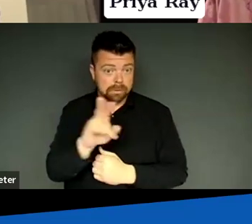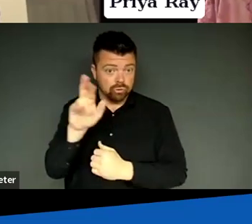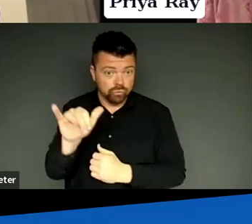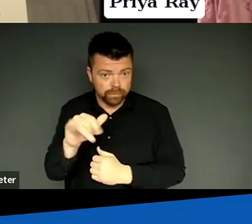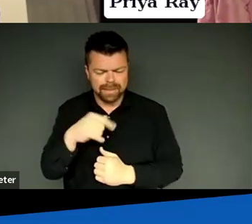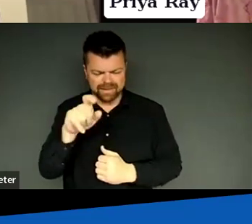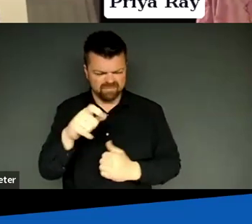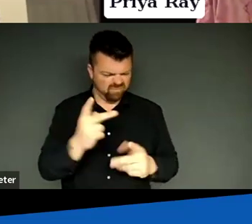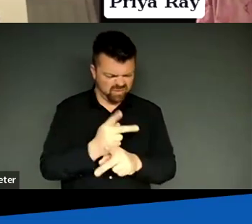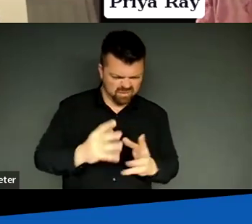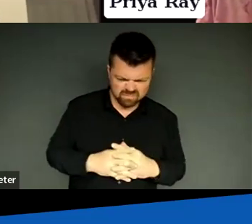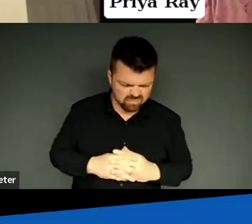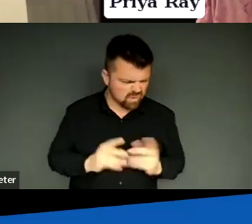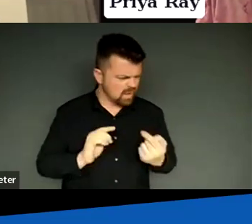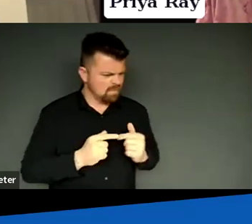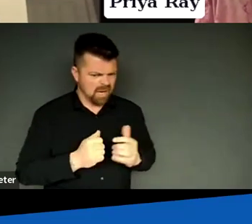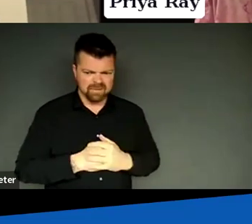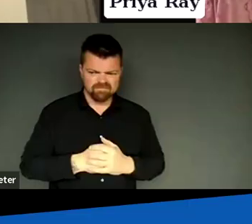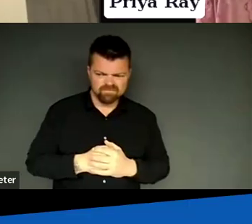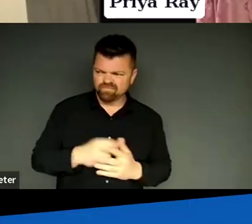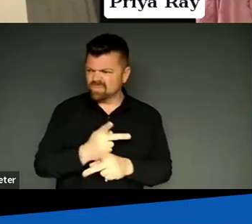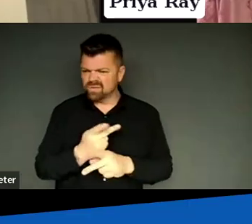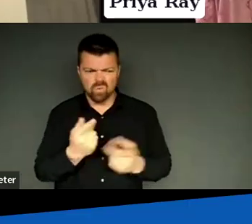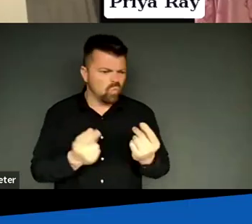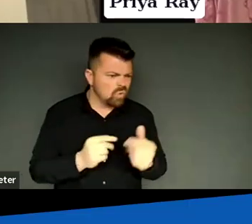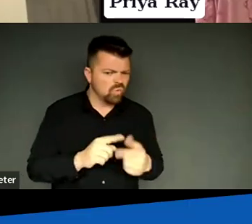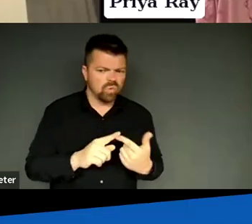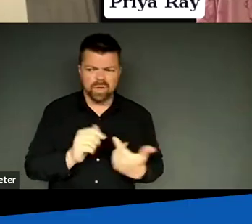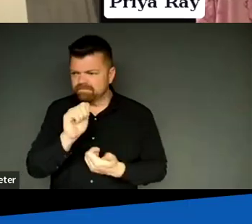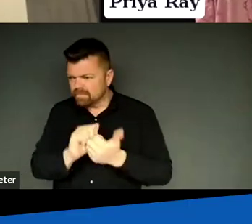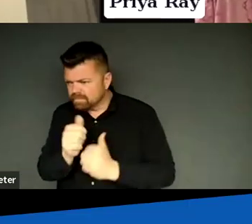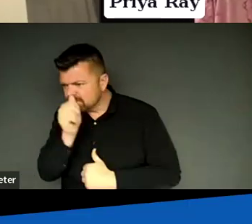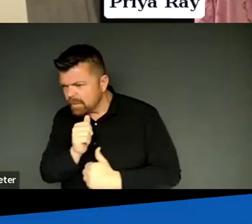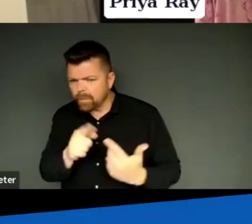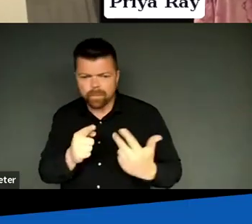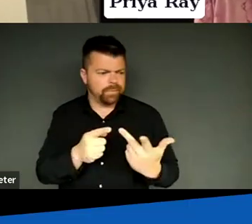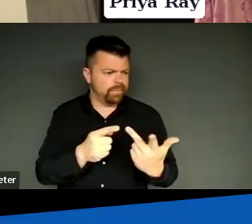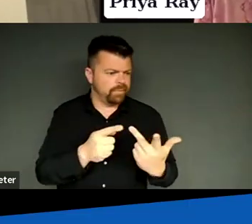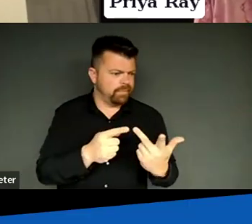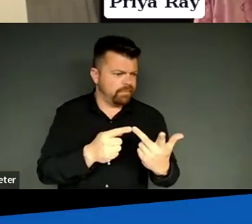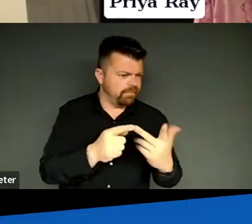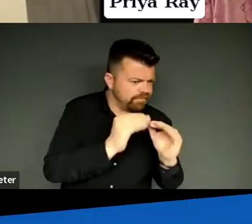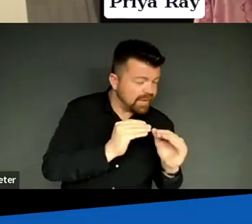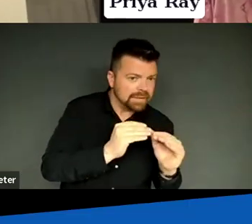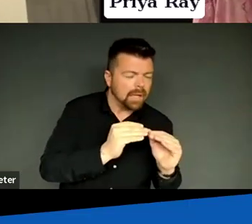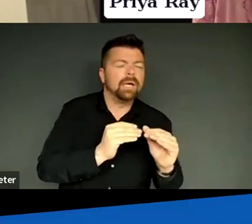so I would be constantly figuring it out. But, then I realized, okay,